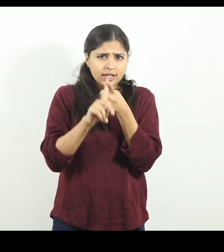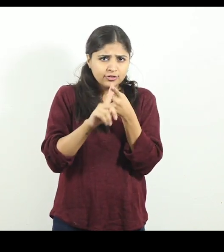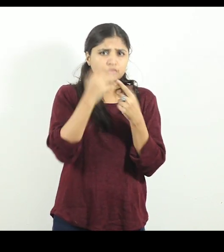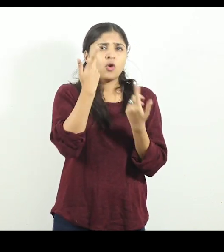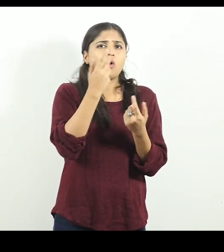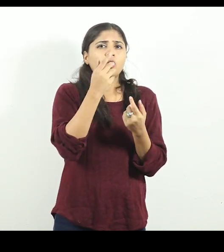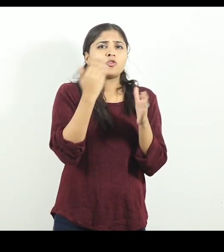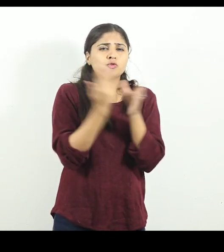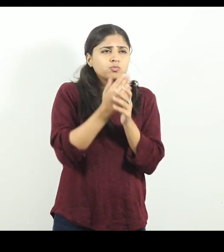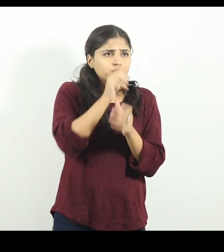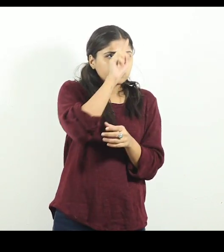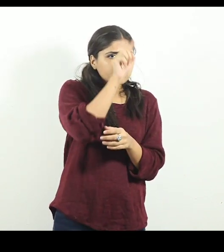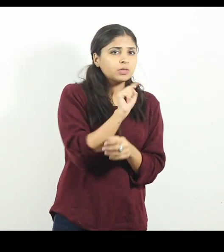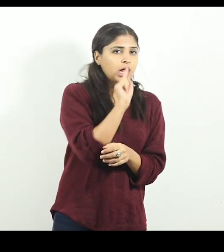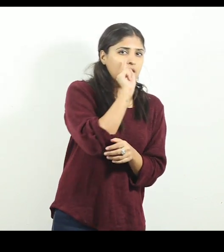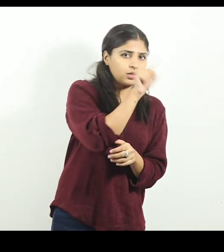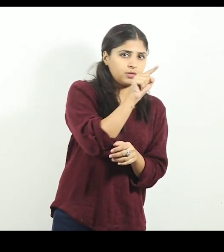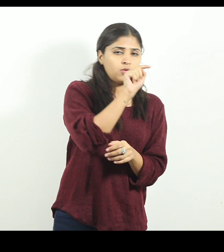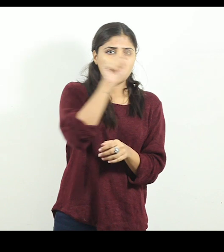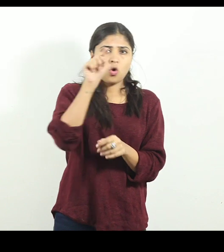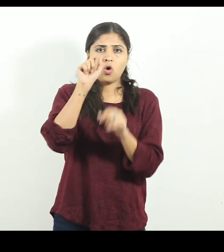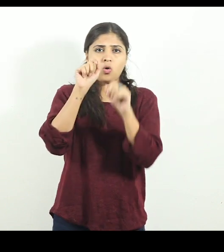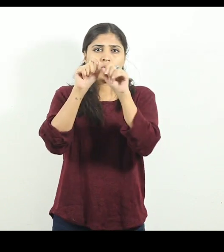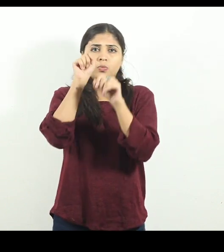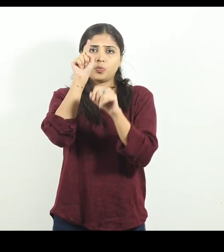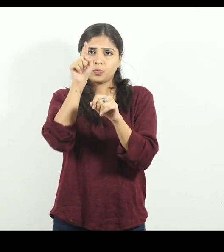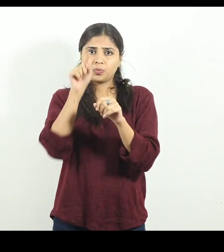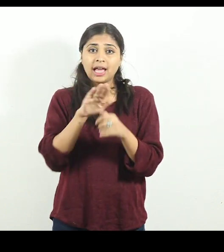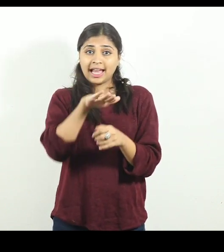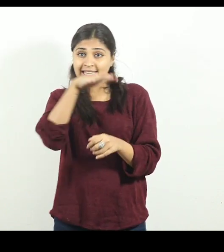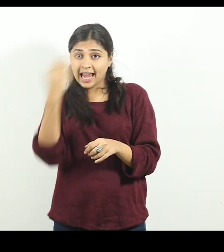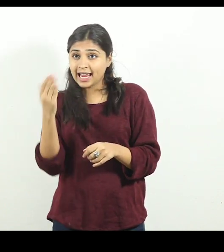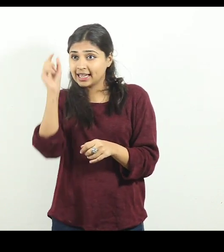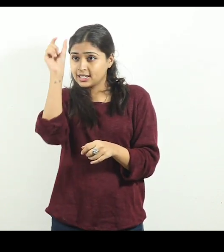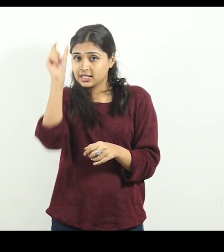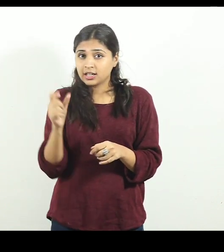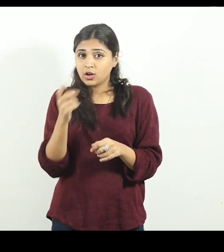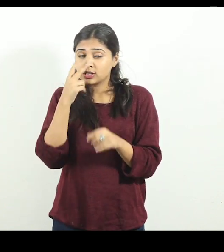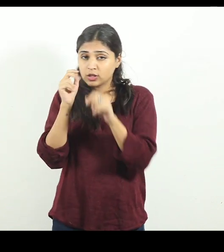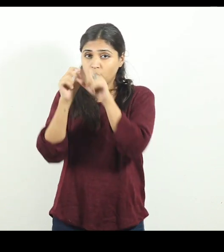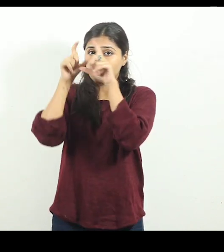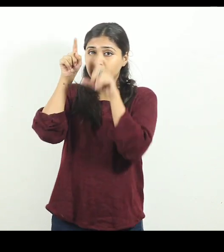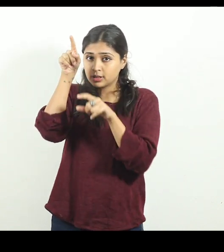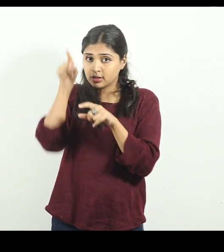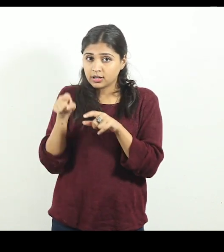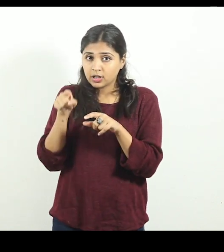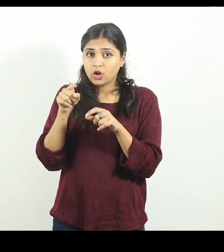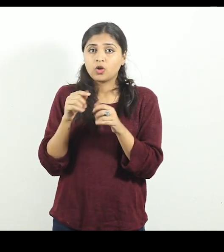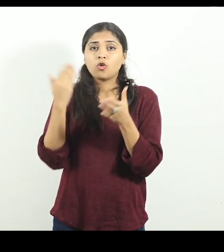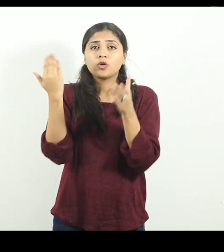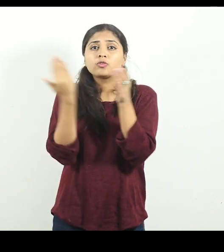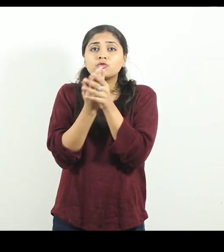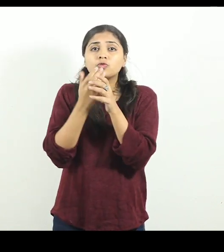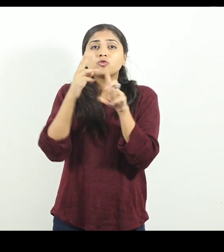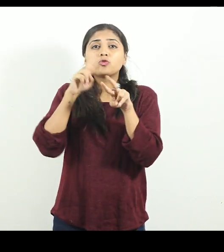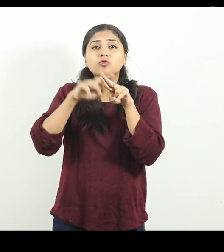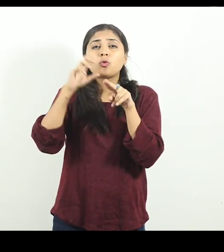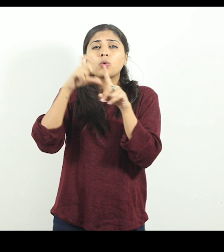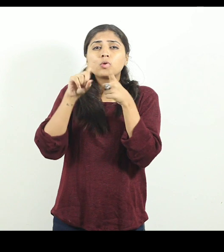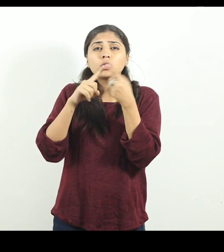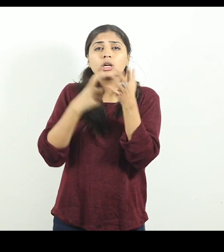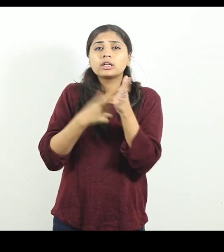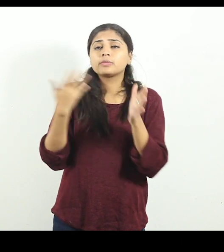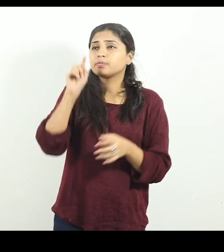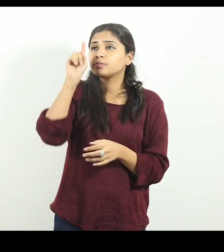or folder that contains the document. In the right pane of the Open dialog box, open the folder that contains the document